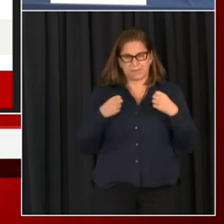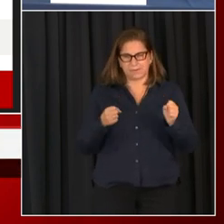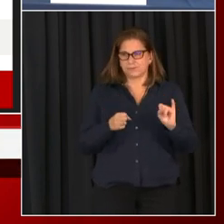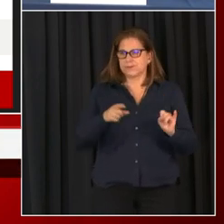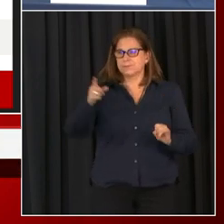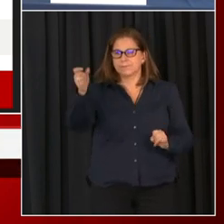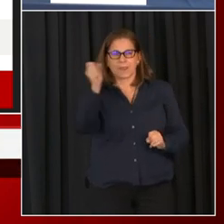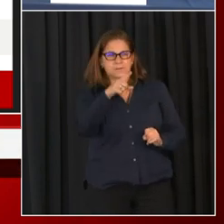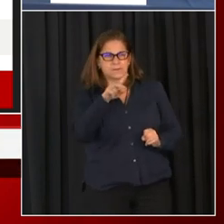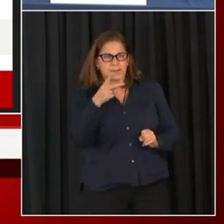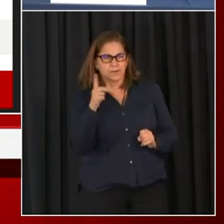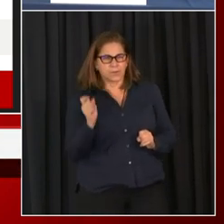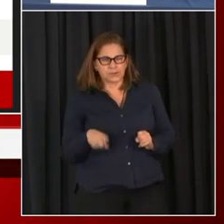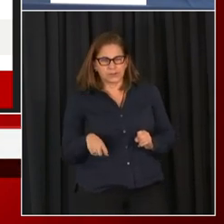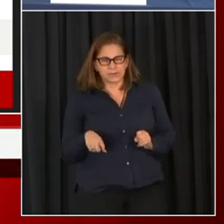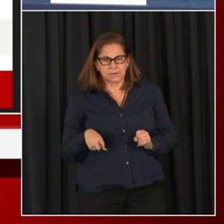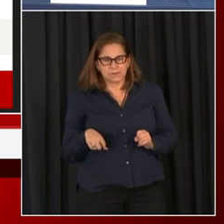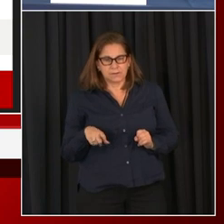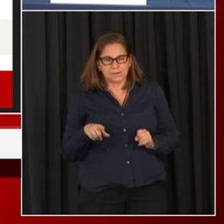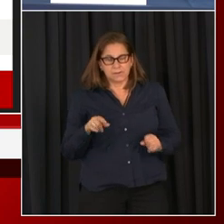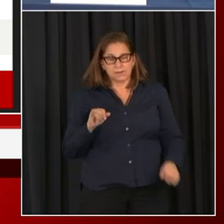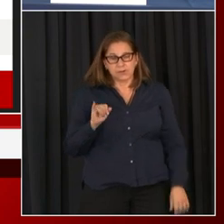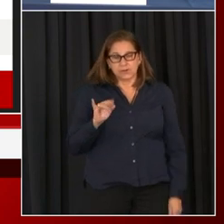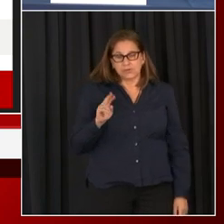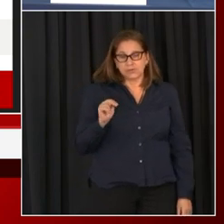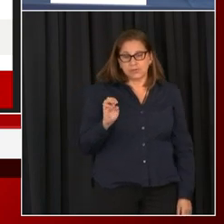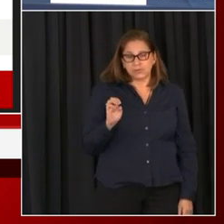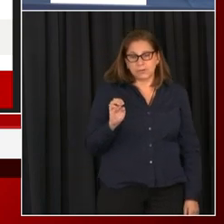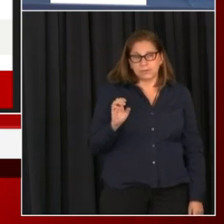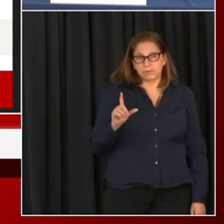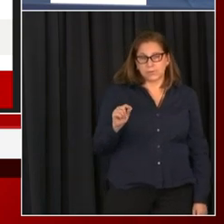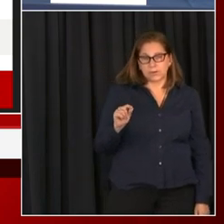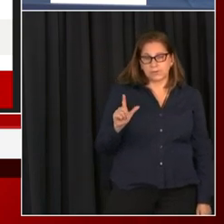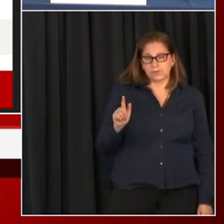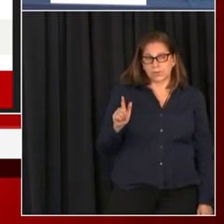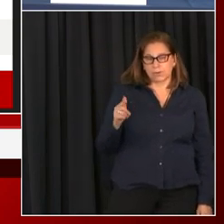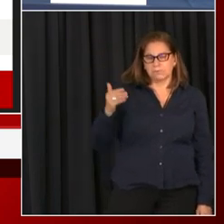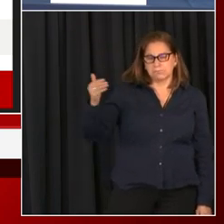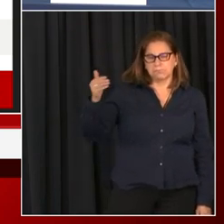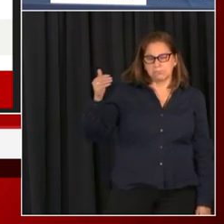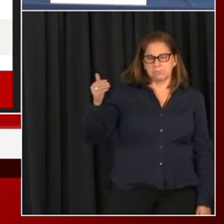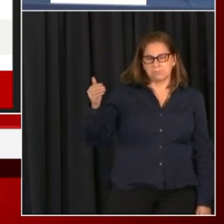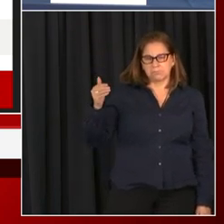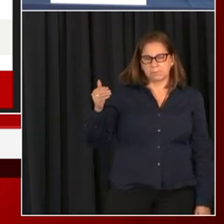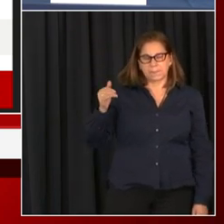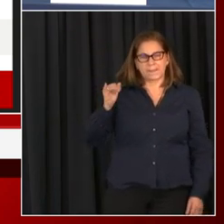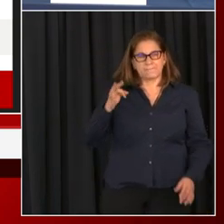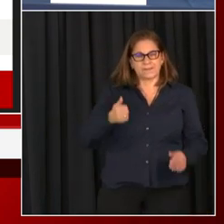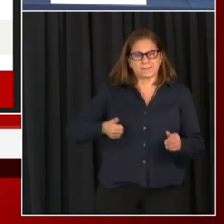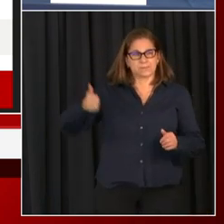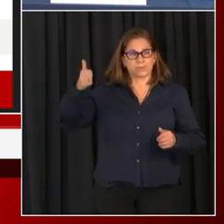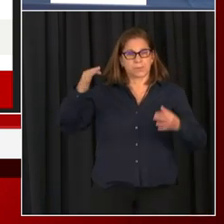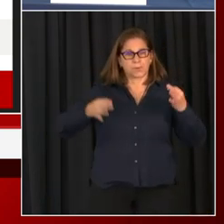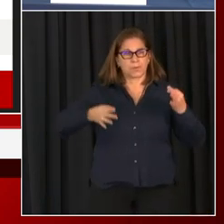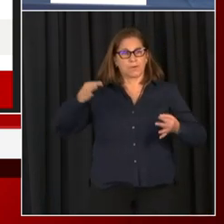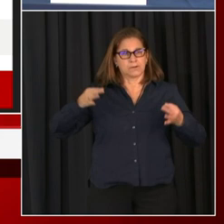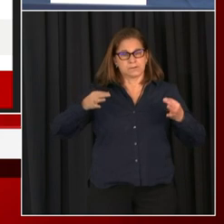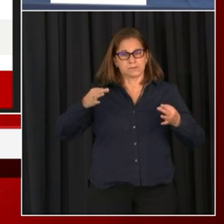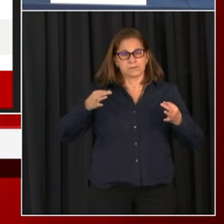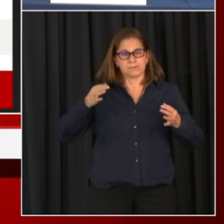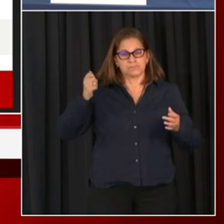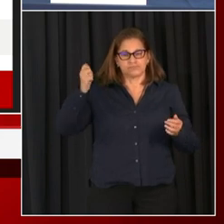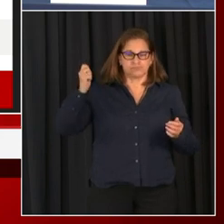in June 2021, let's say the Supreme Court declares the ACA